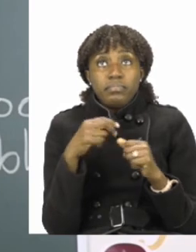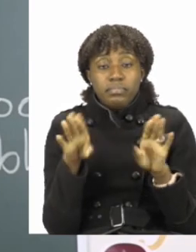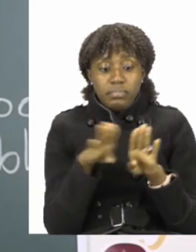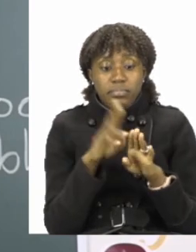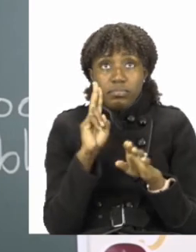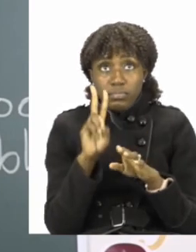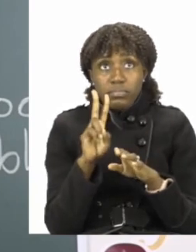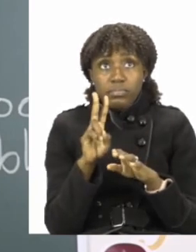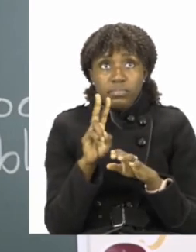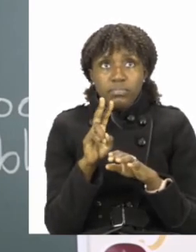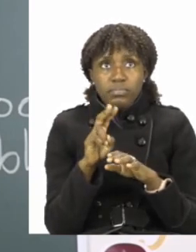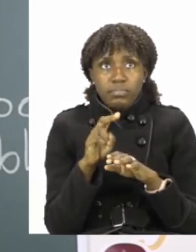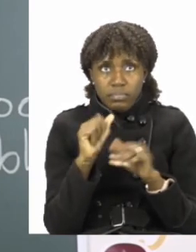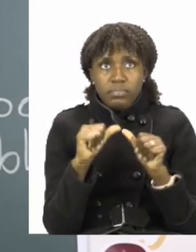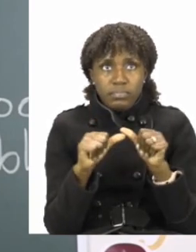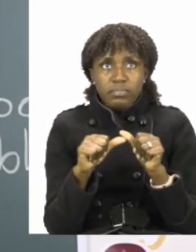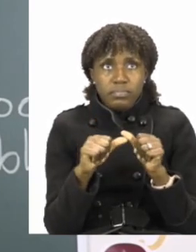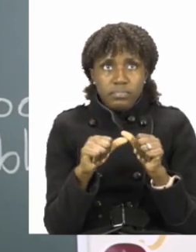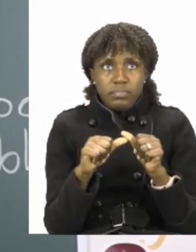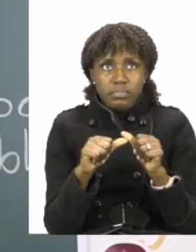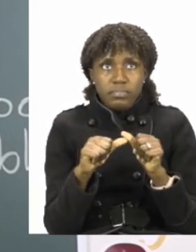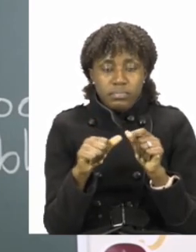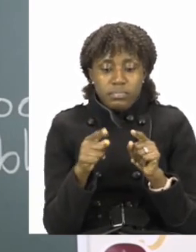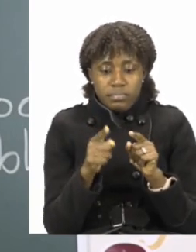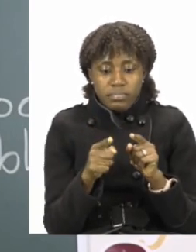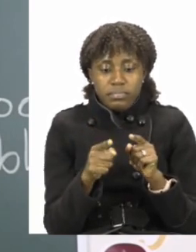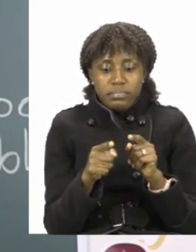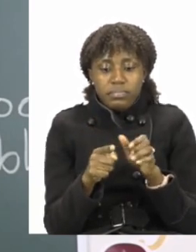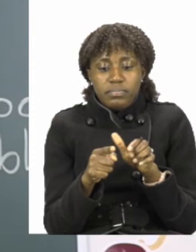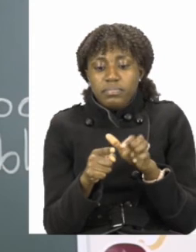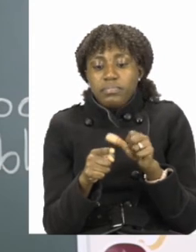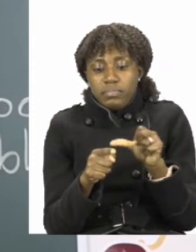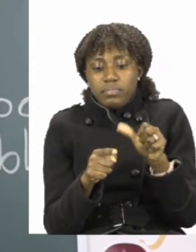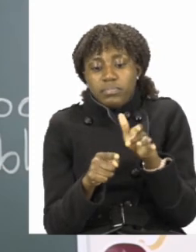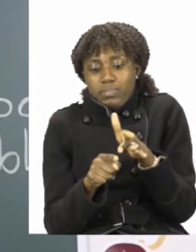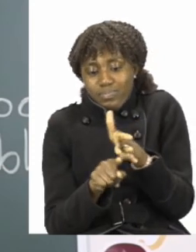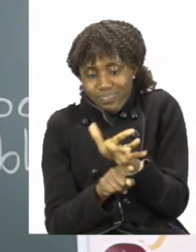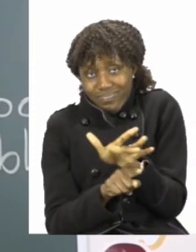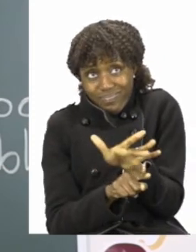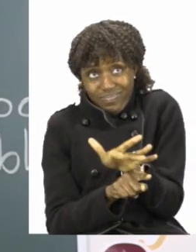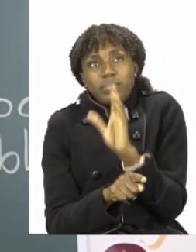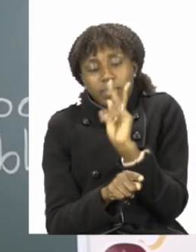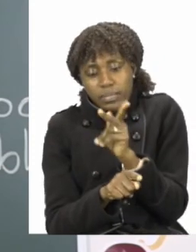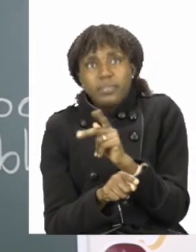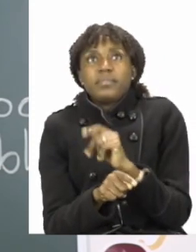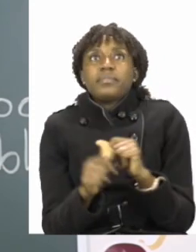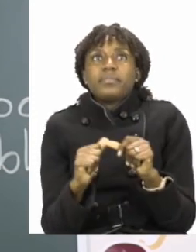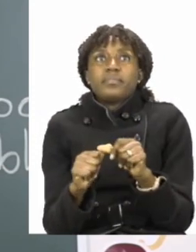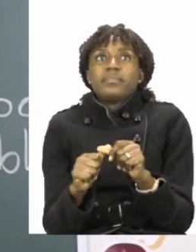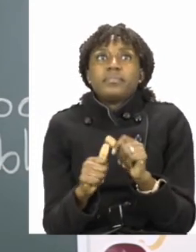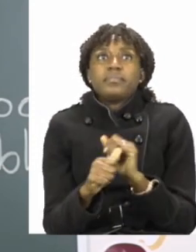spans. Let me keep on going. I have my finger here to help me remember where it is. I lift up my